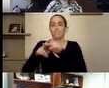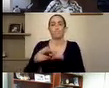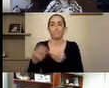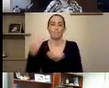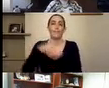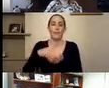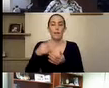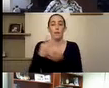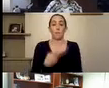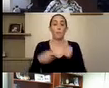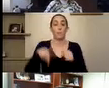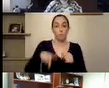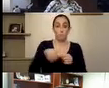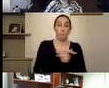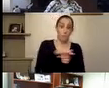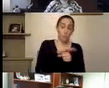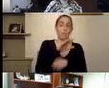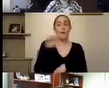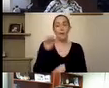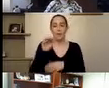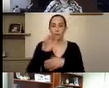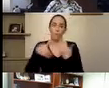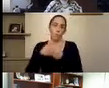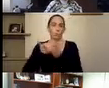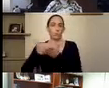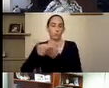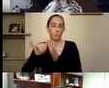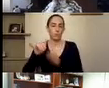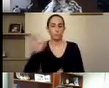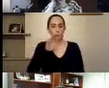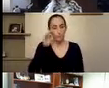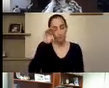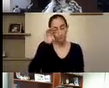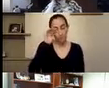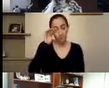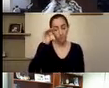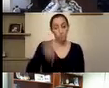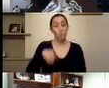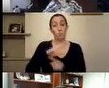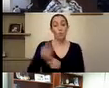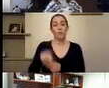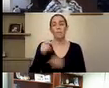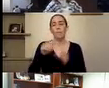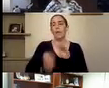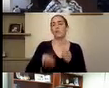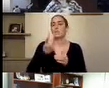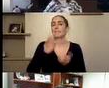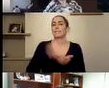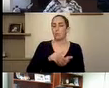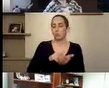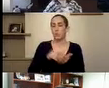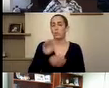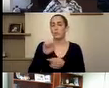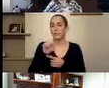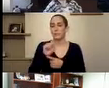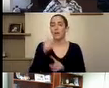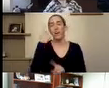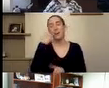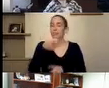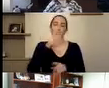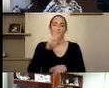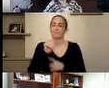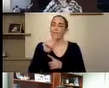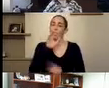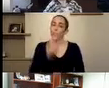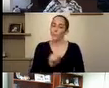as statewide. In Rochester, we've had a little bit under 6,000 cases. And again, this data is really outdated. This